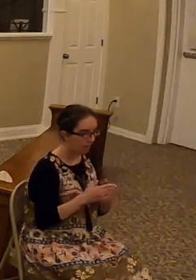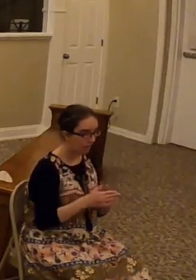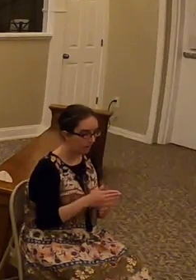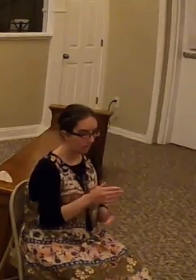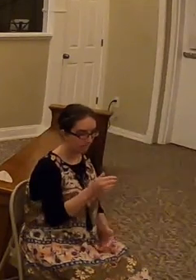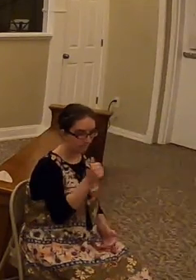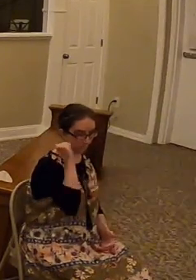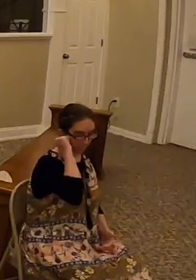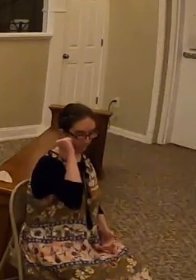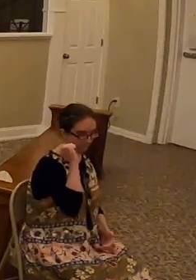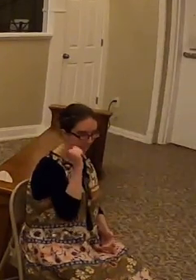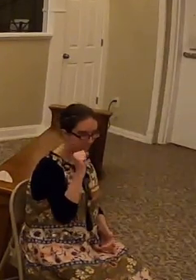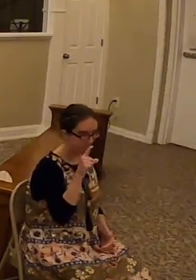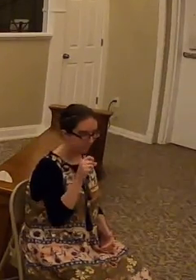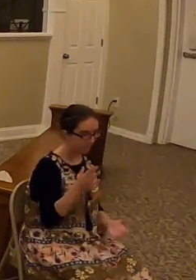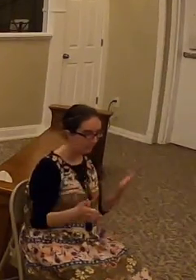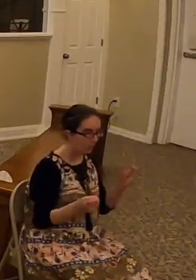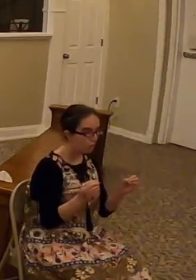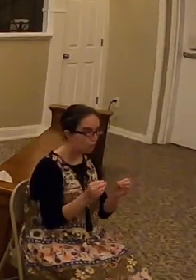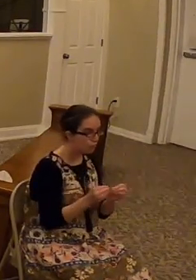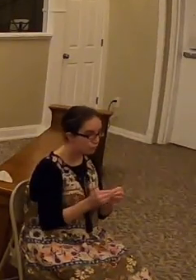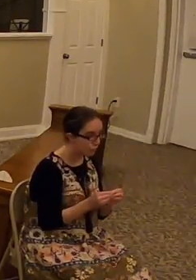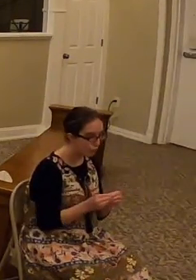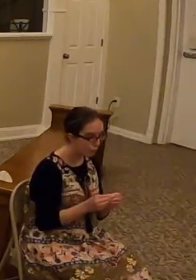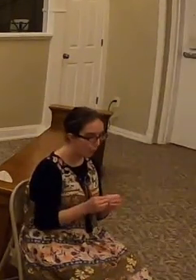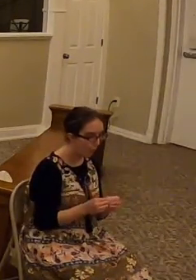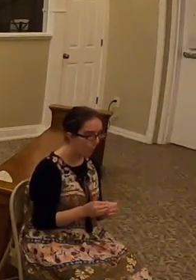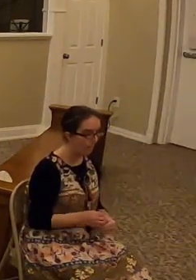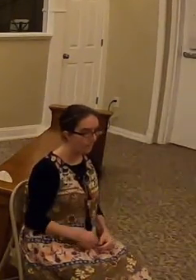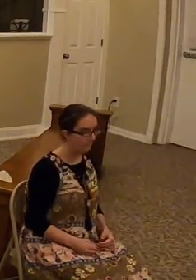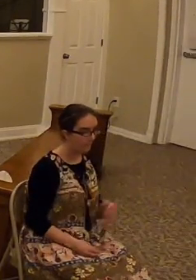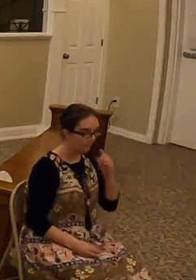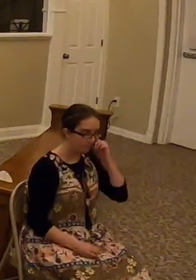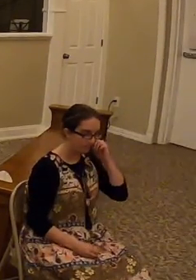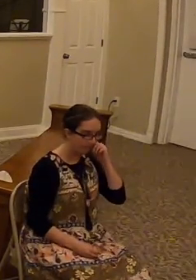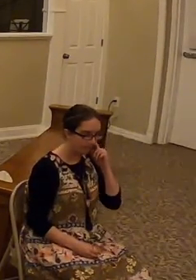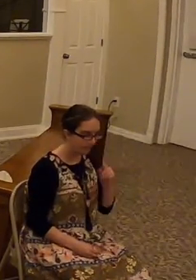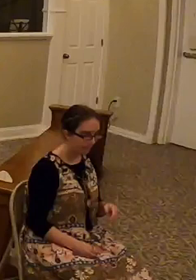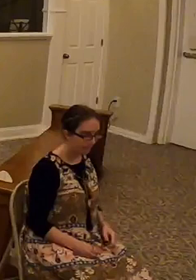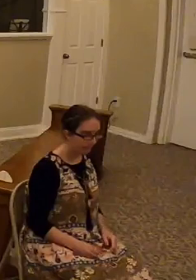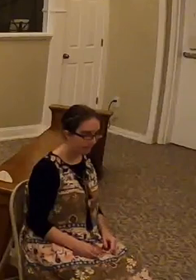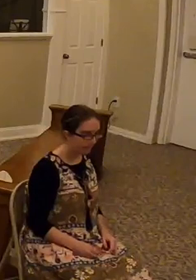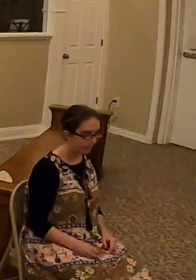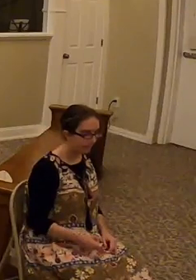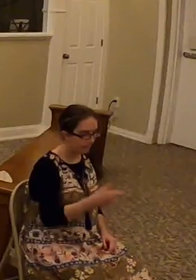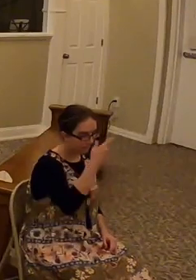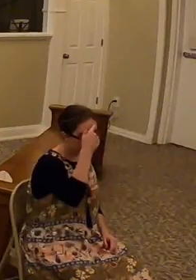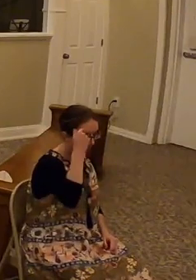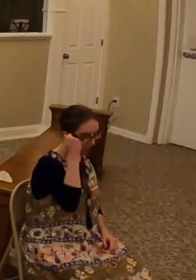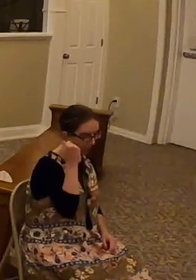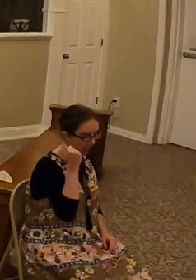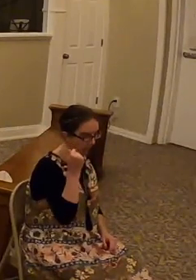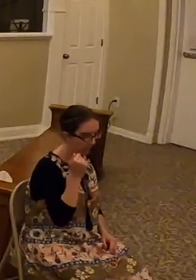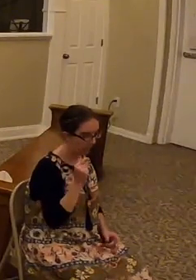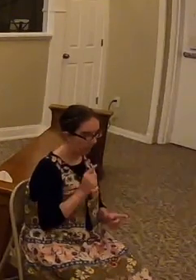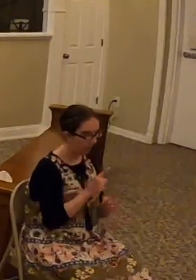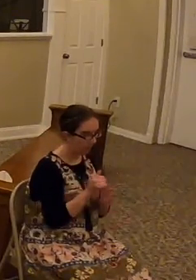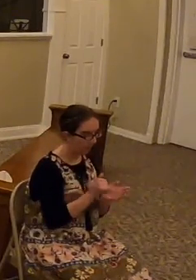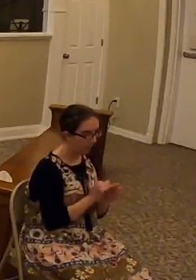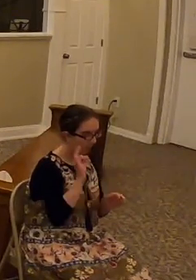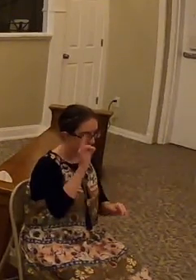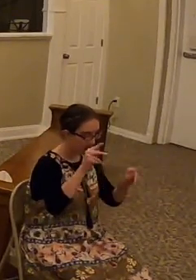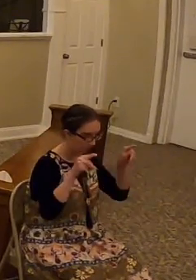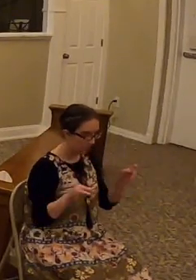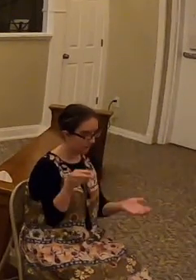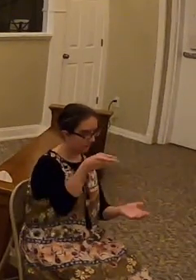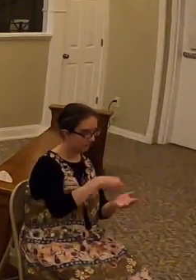backslid. Or maybe more. Amen. Because when that